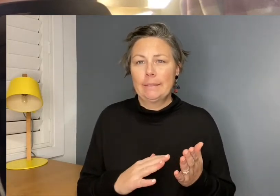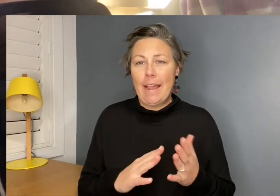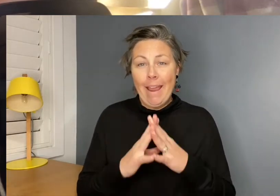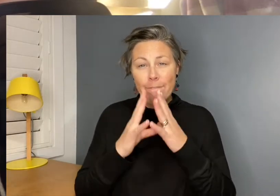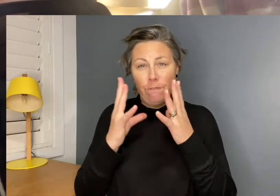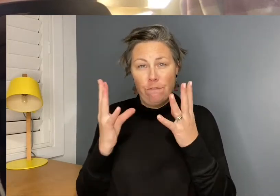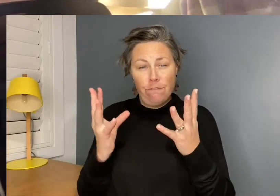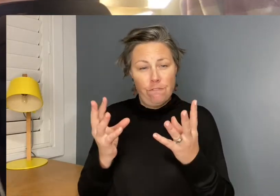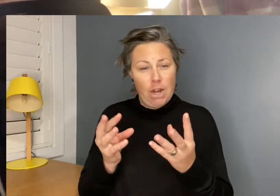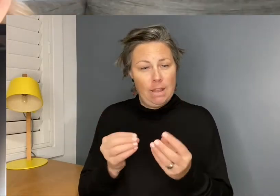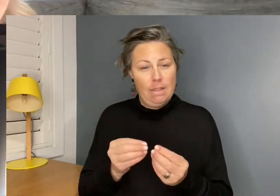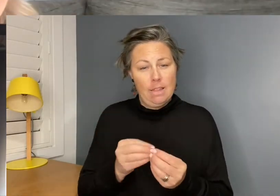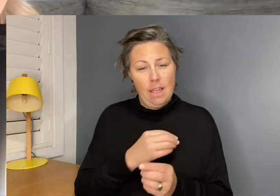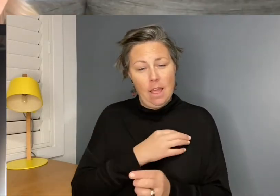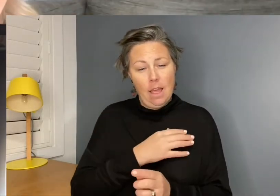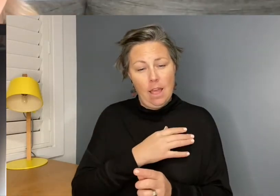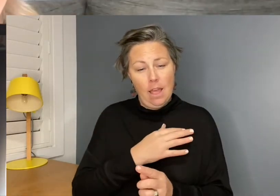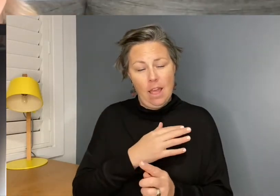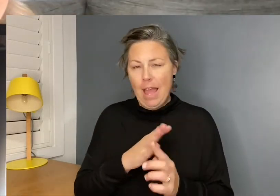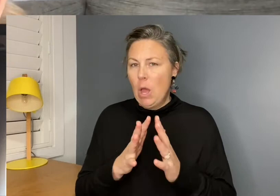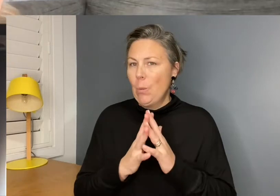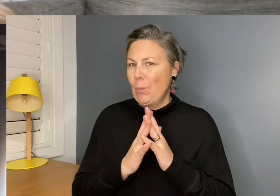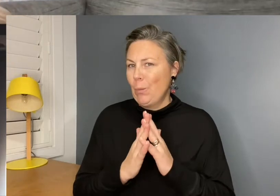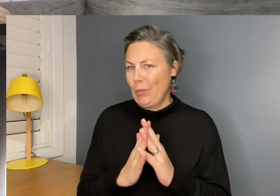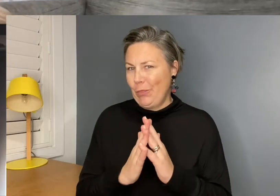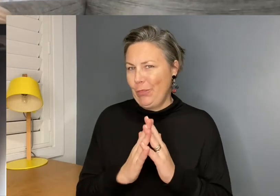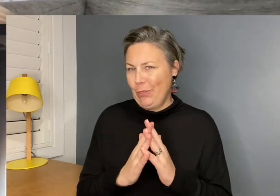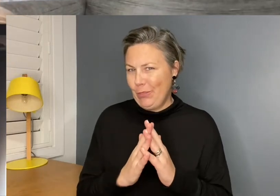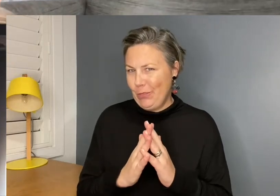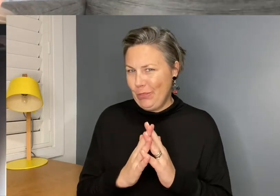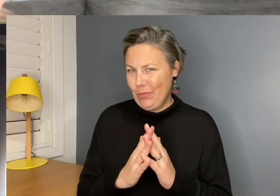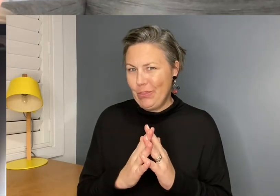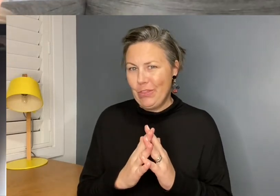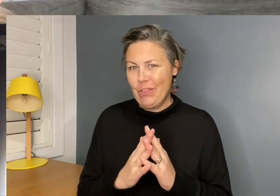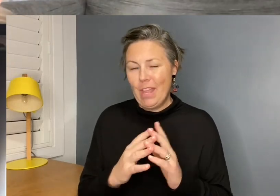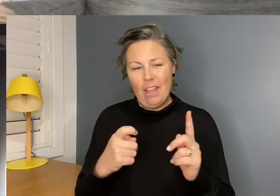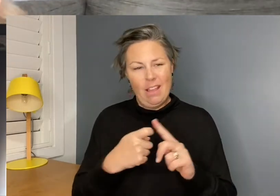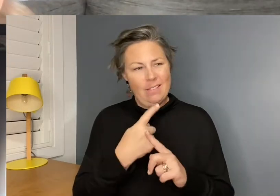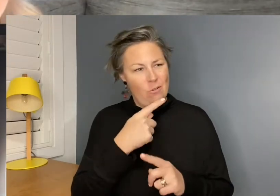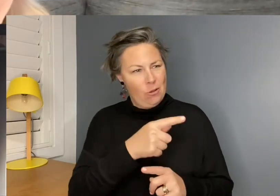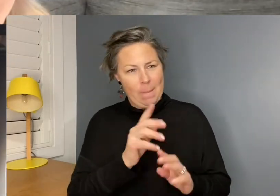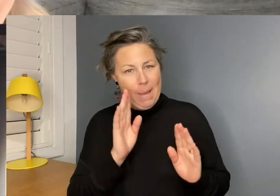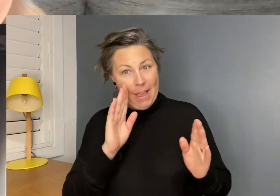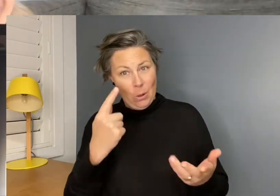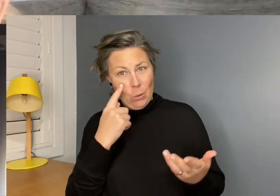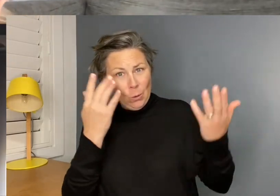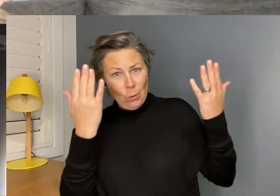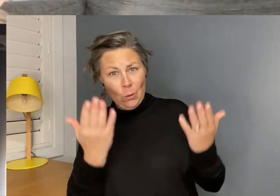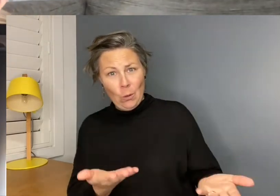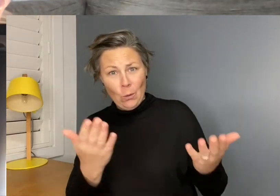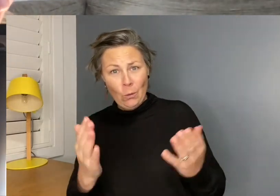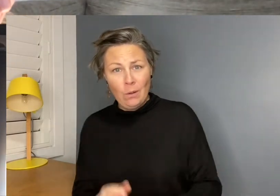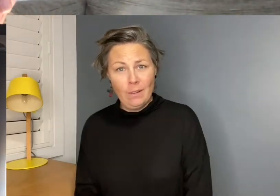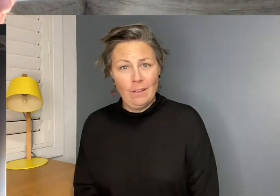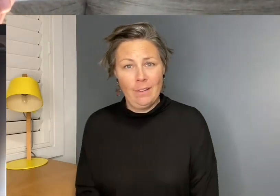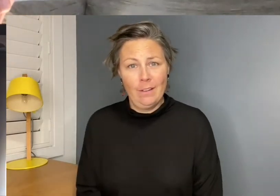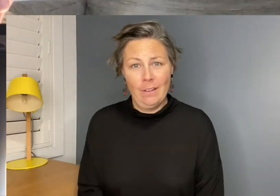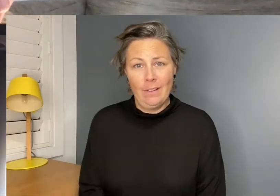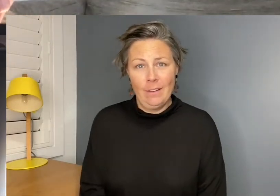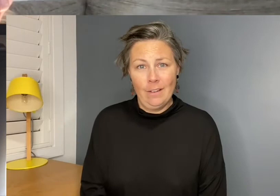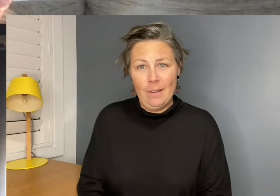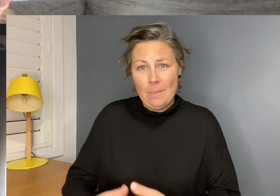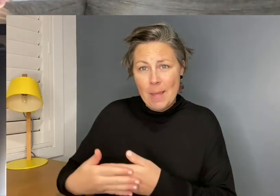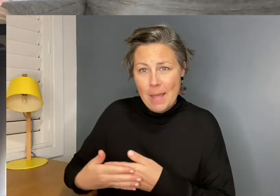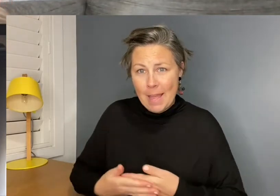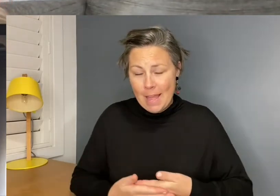it is all worth it. Totally. Couldn't agree with you more. And you're doing an amazing job. Look at you right now. You've got